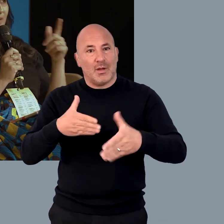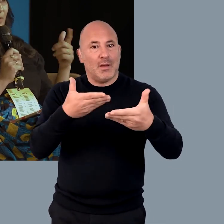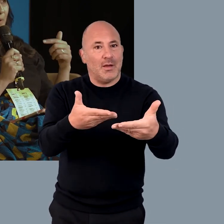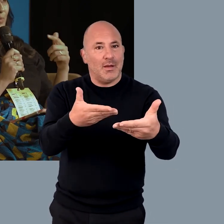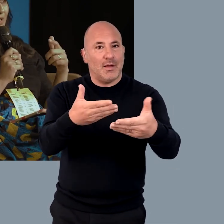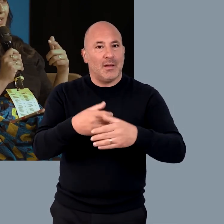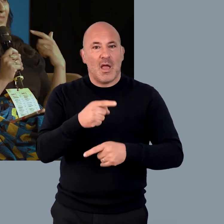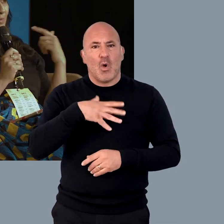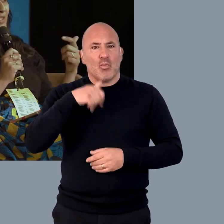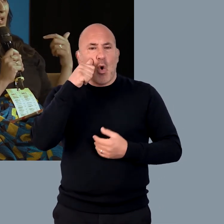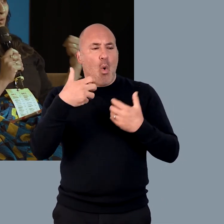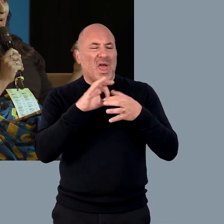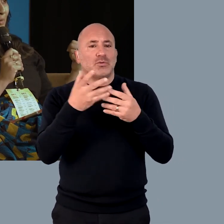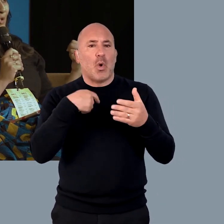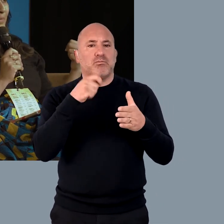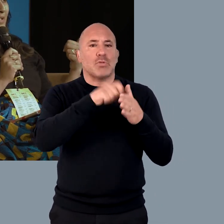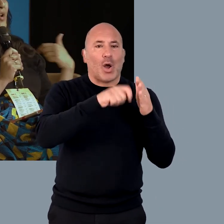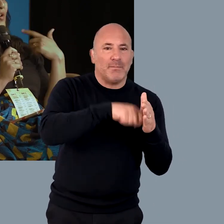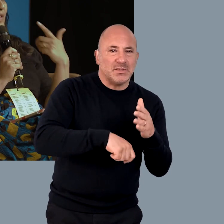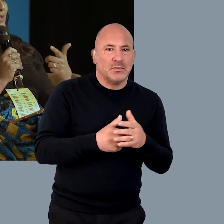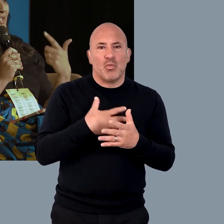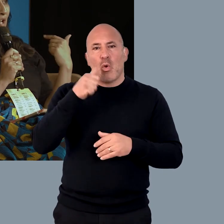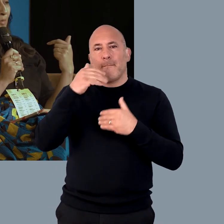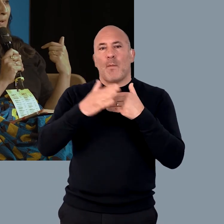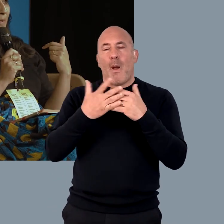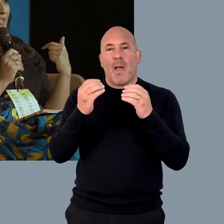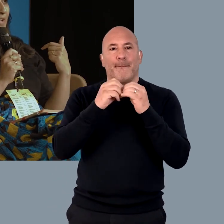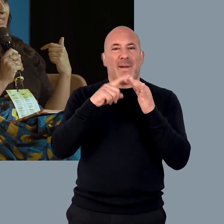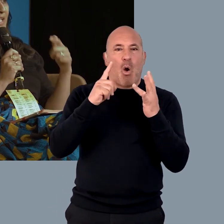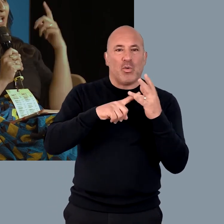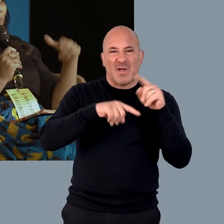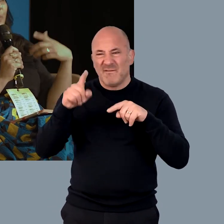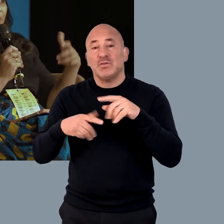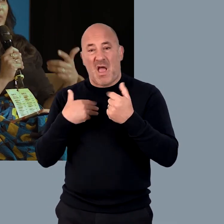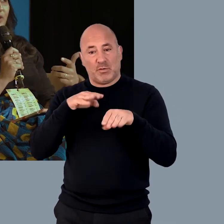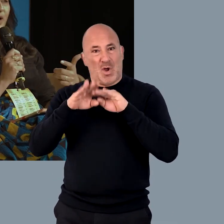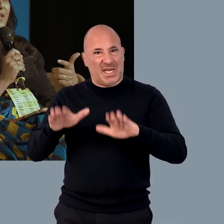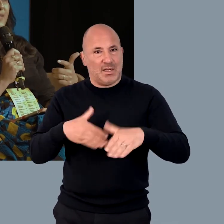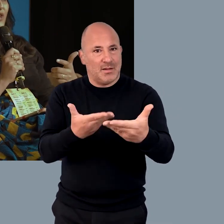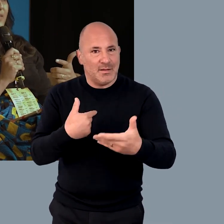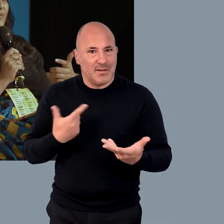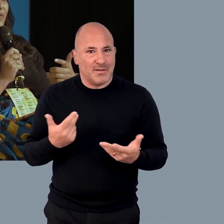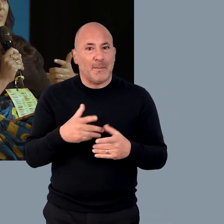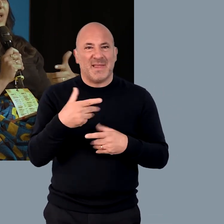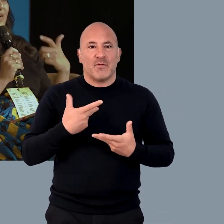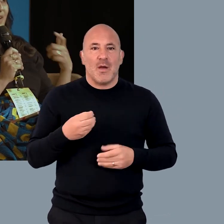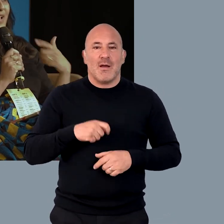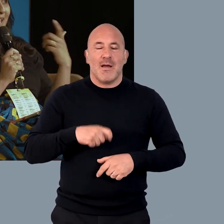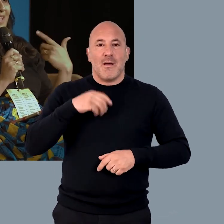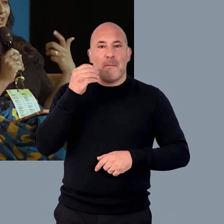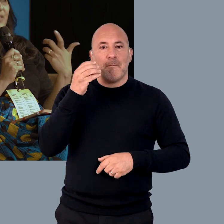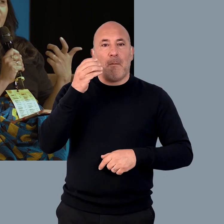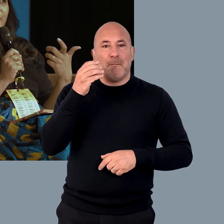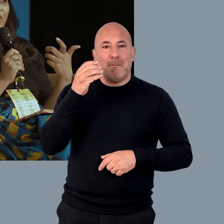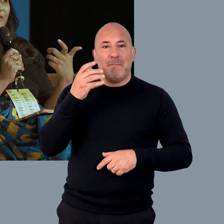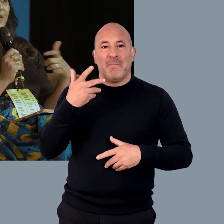of catering to what people wanted. So if they wanted to know more about procurement or if they wanted to know more about biodiversity, we put on those training sessions for them. So